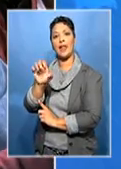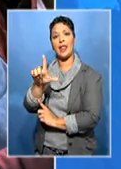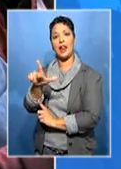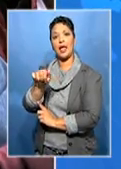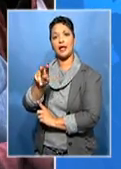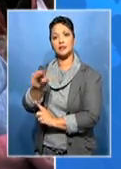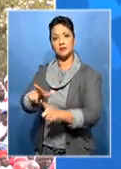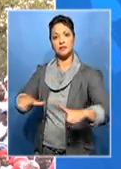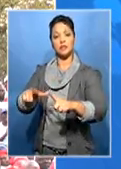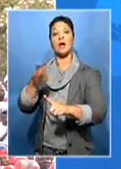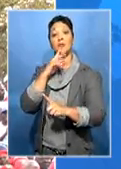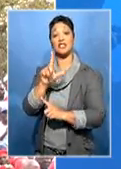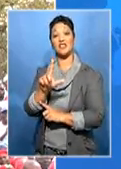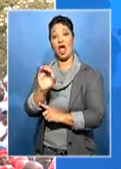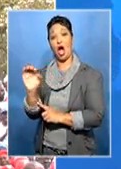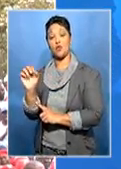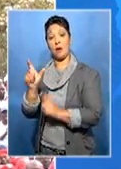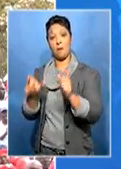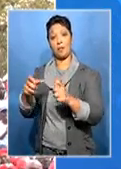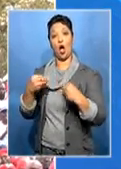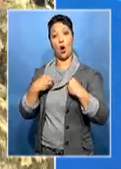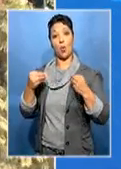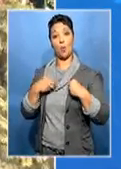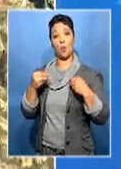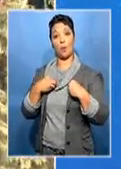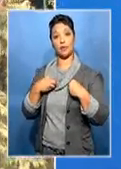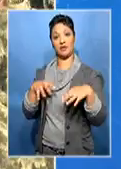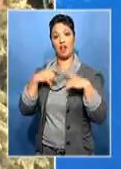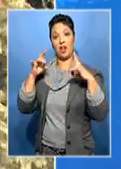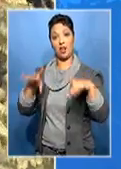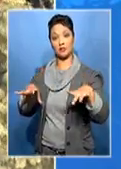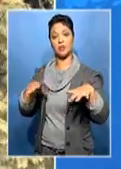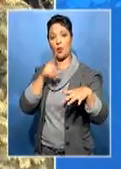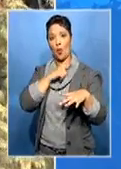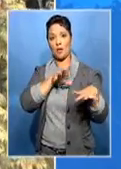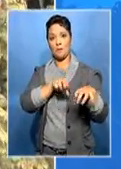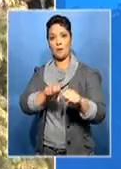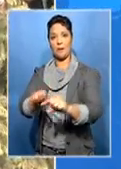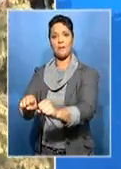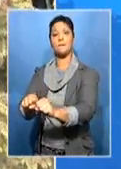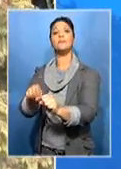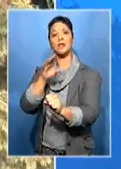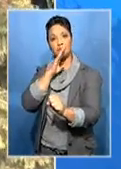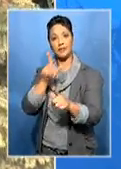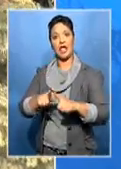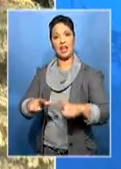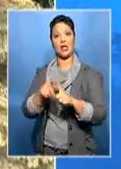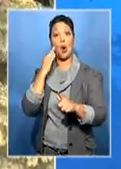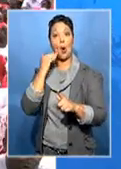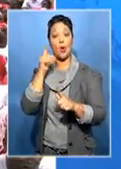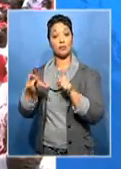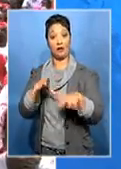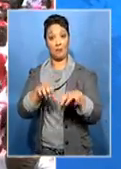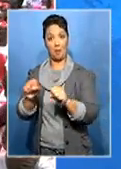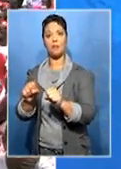1980s, 700,000 people who lost property in a 2005 slum cleanup, and for land confiscated from white